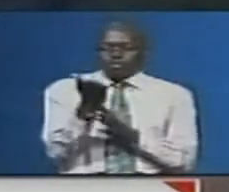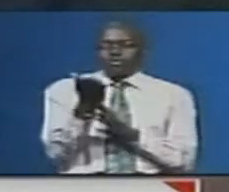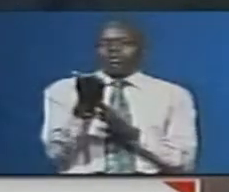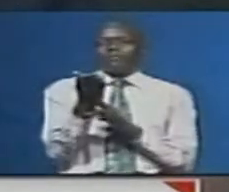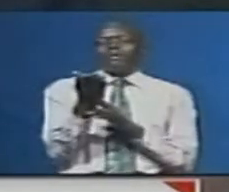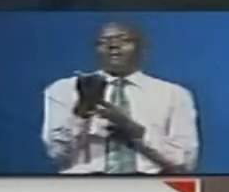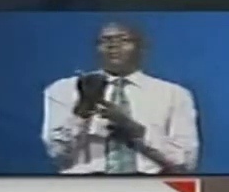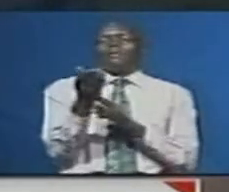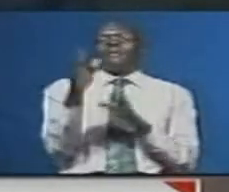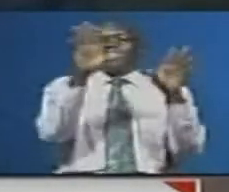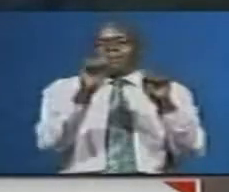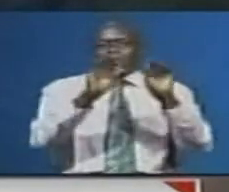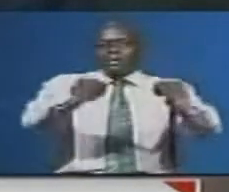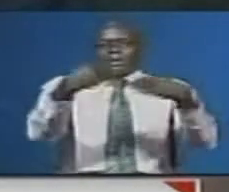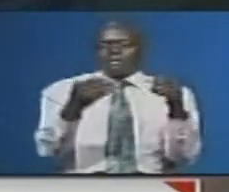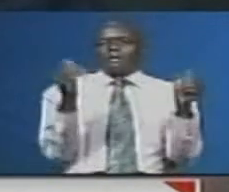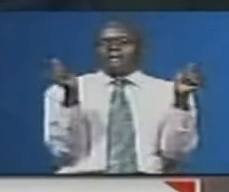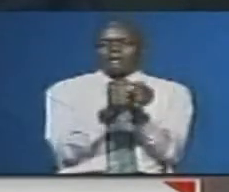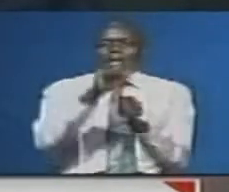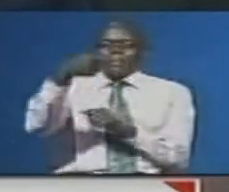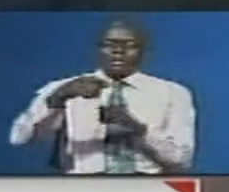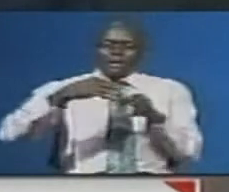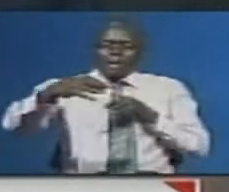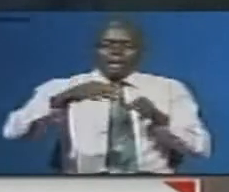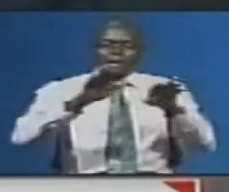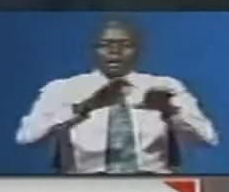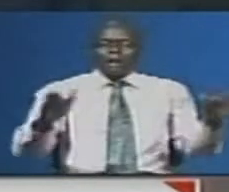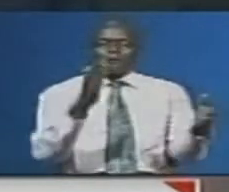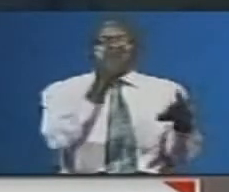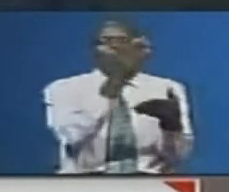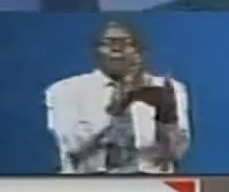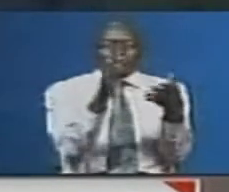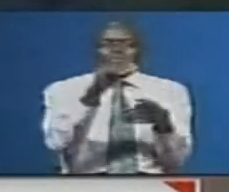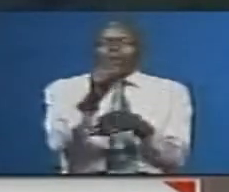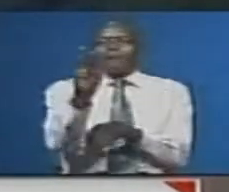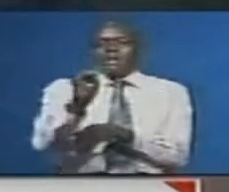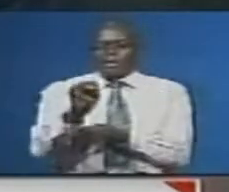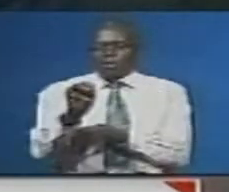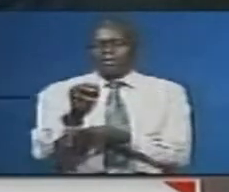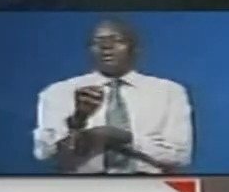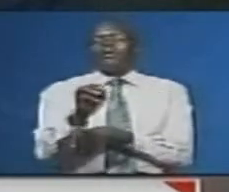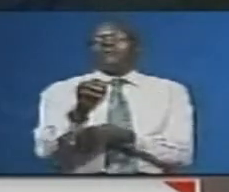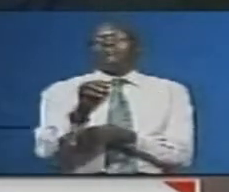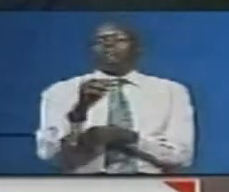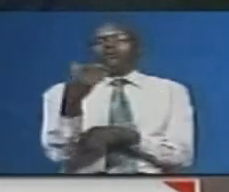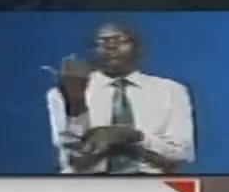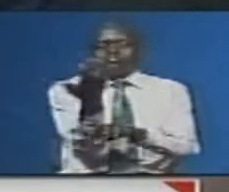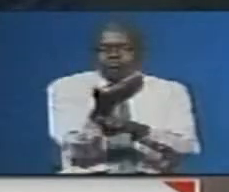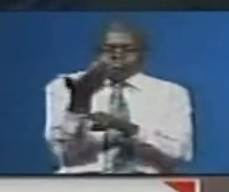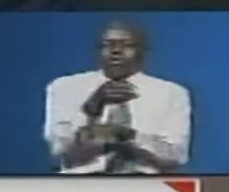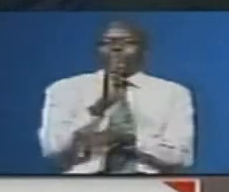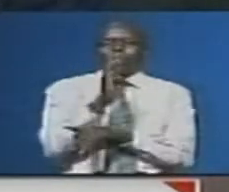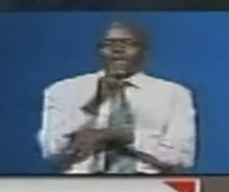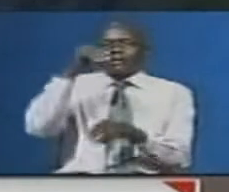model farm covering 10,000 acres as part of 1 million acre irrigation project at Galana Ranch.